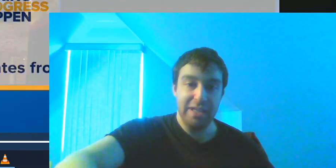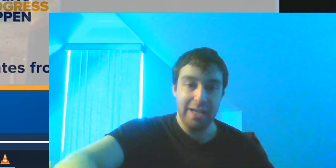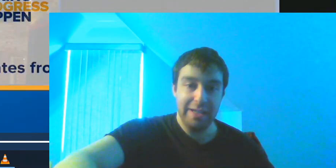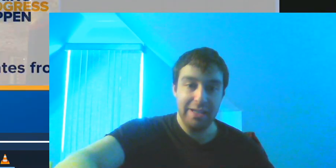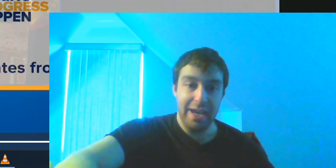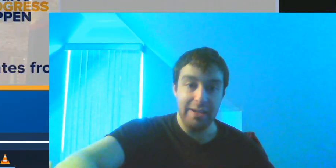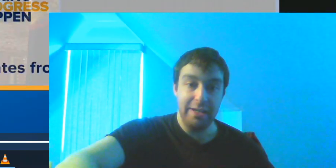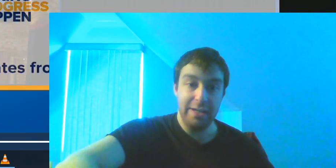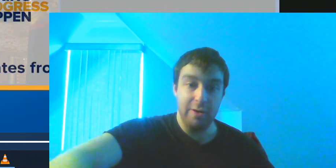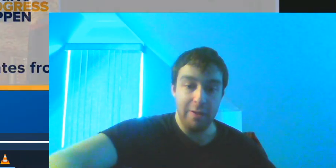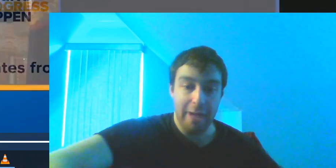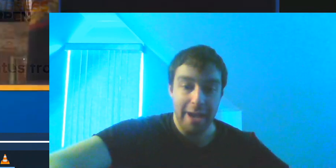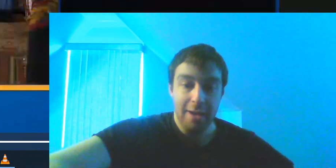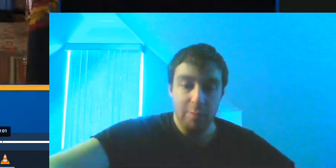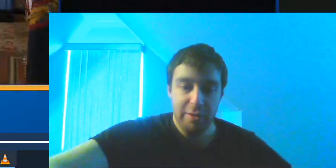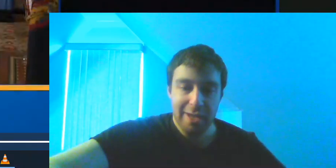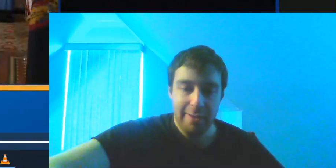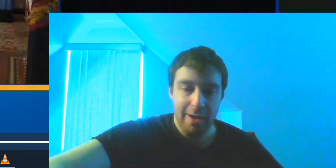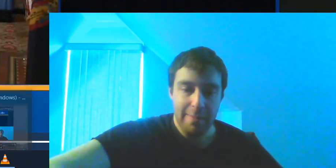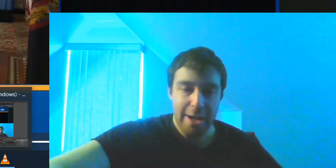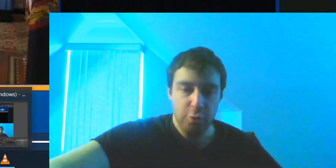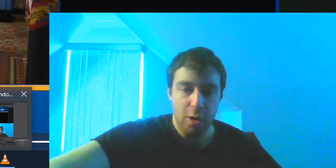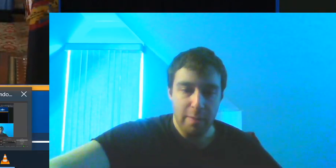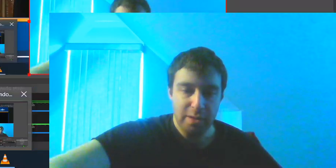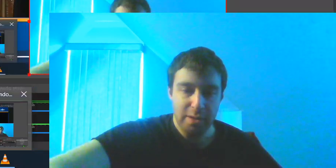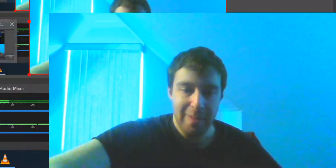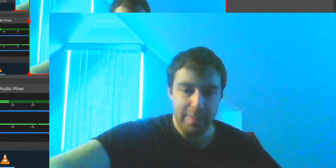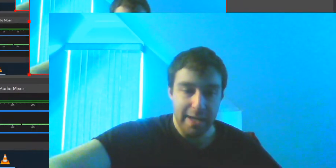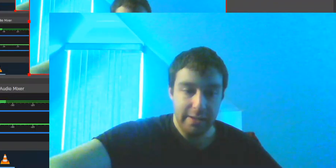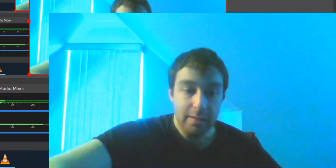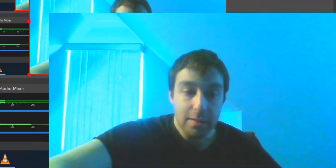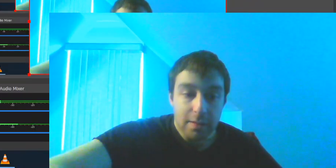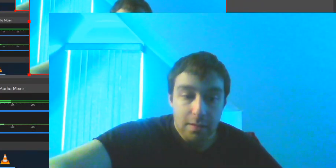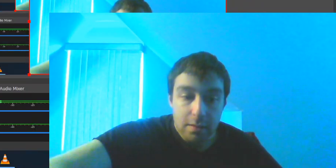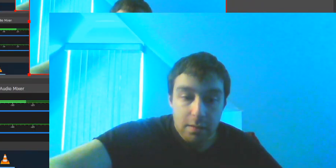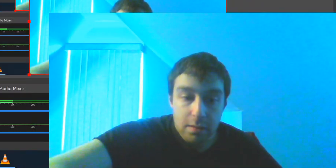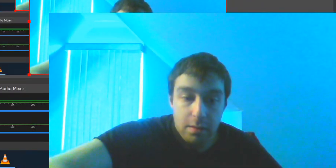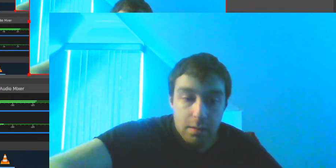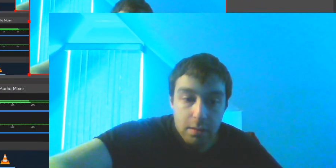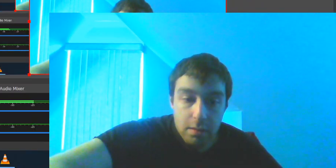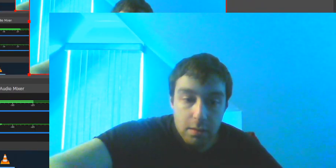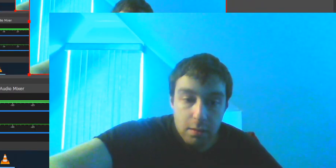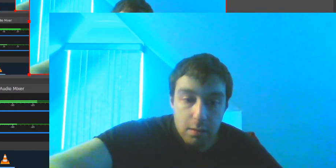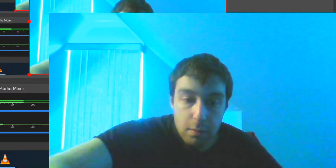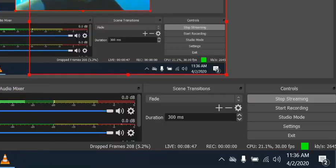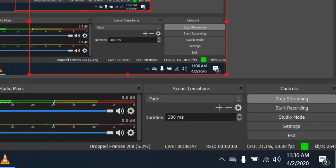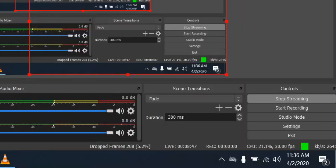you're up in Schenectady and you need to go. Okay, looks like Andrew Cuomo is about to speak.